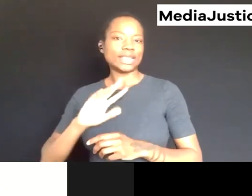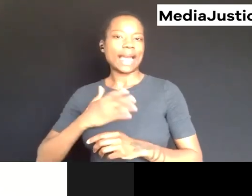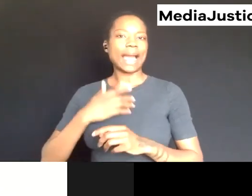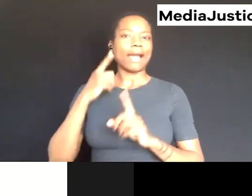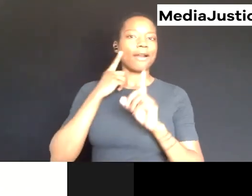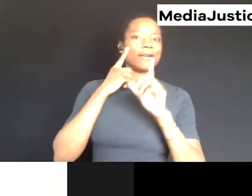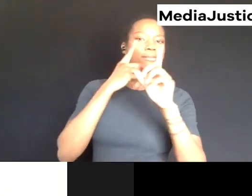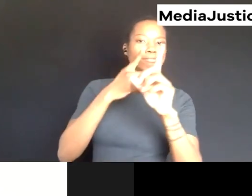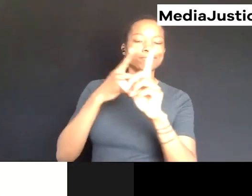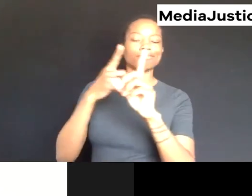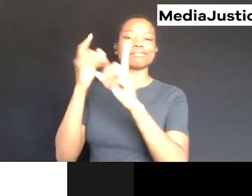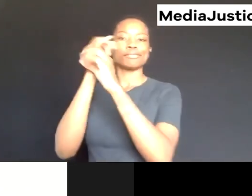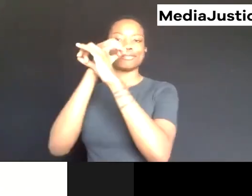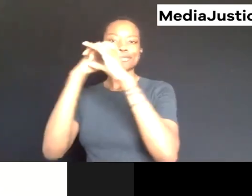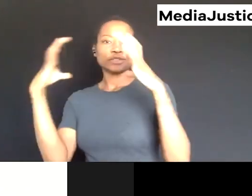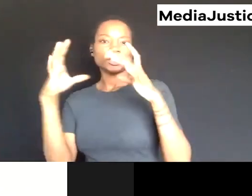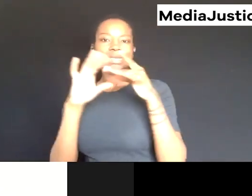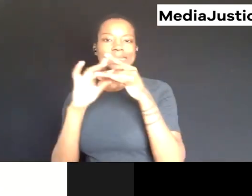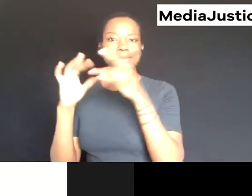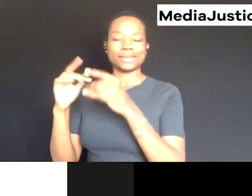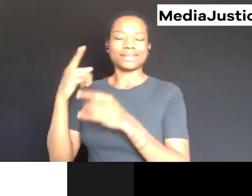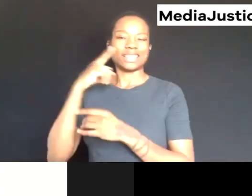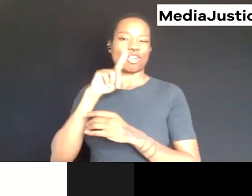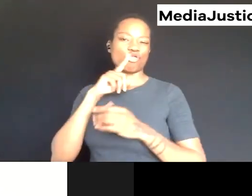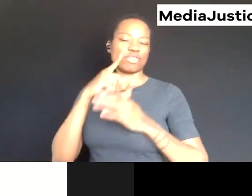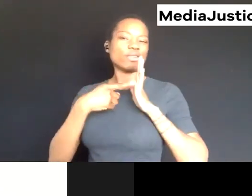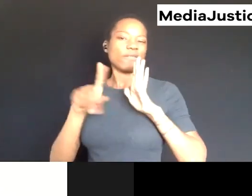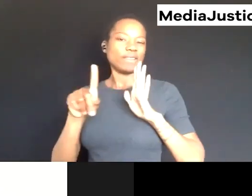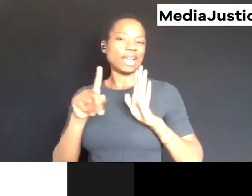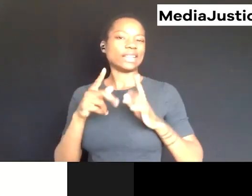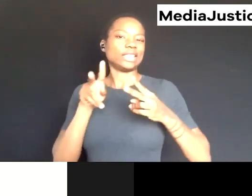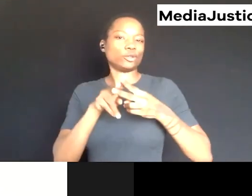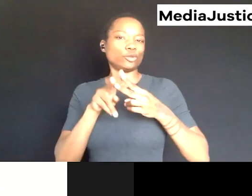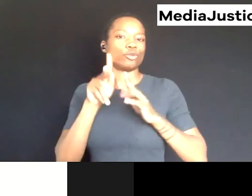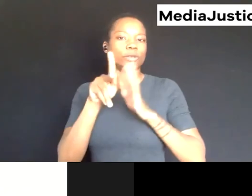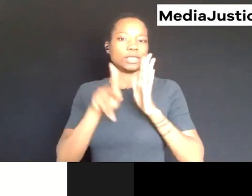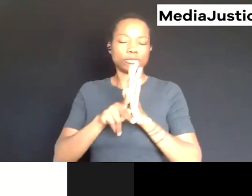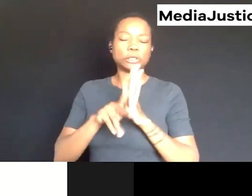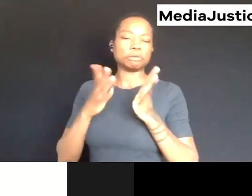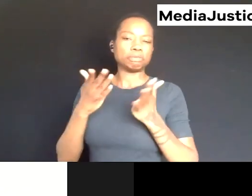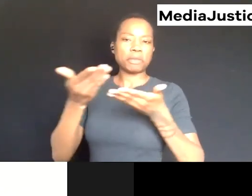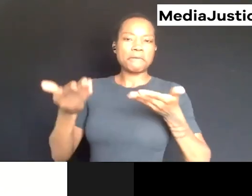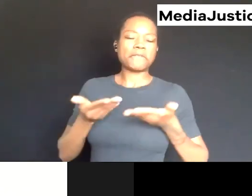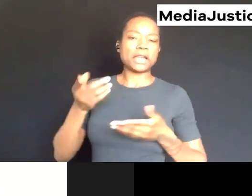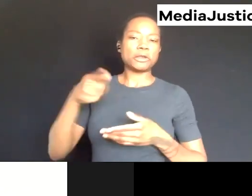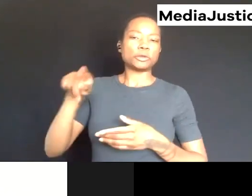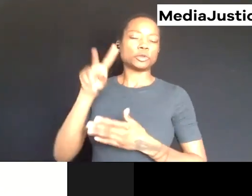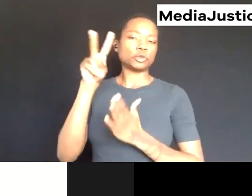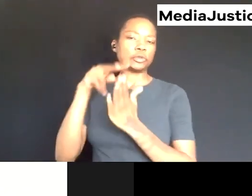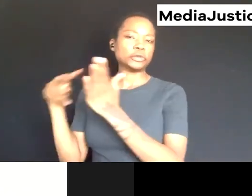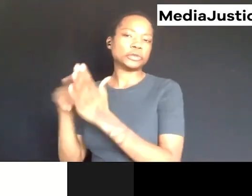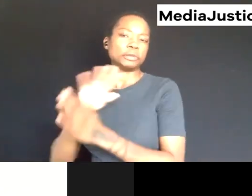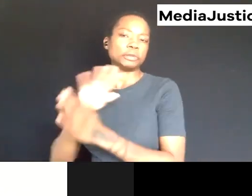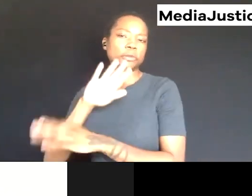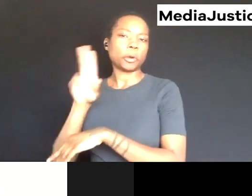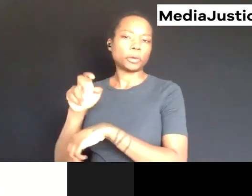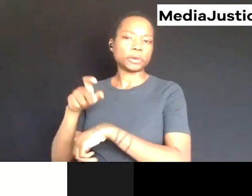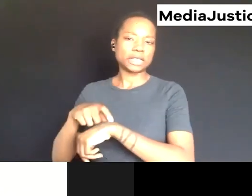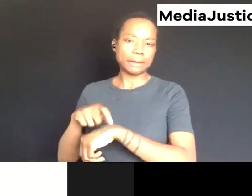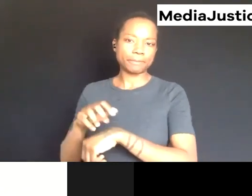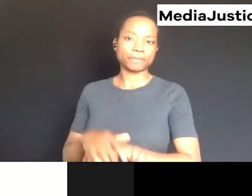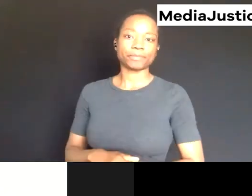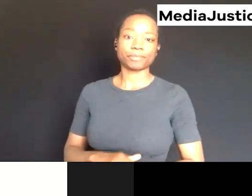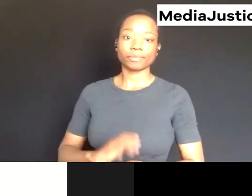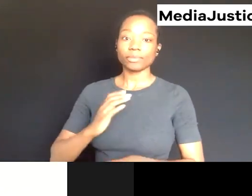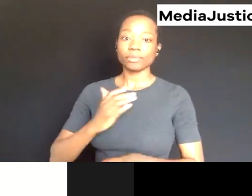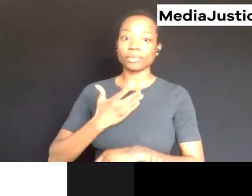I'll jump ahead for now, but invite you all to check it out. So when our founder, Malkia Devich-Searle, returned